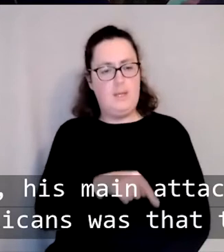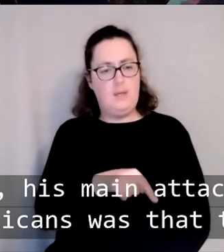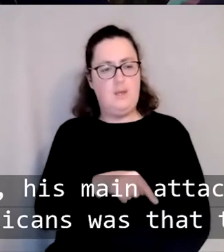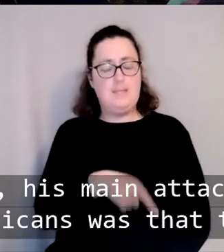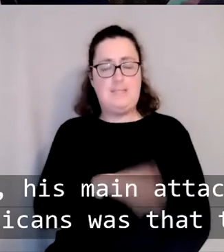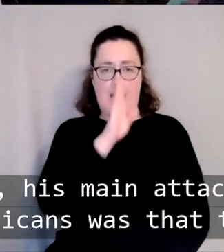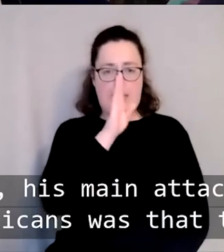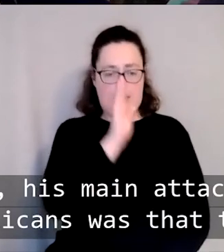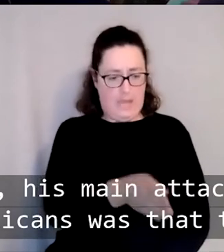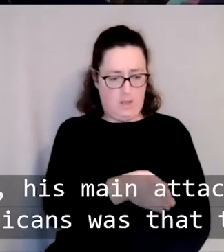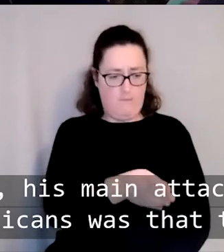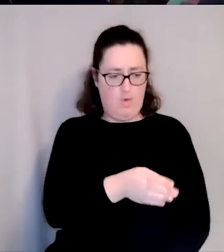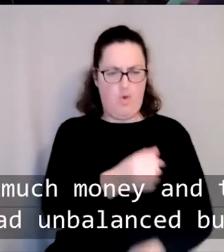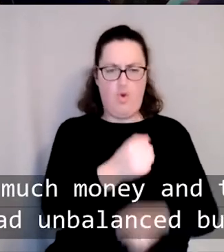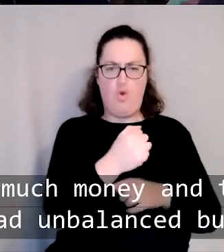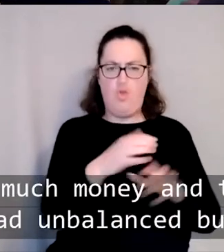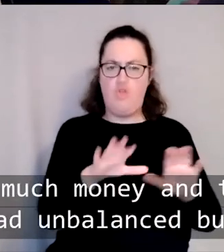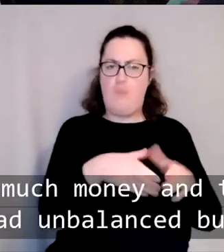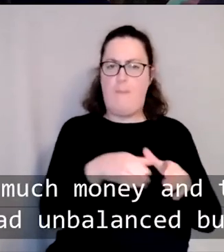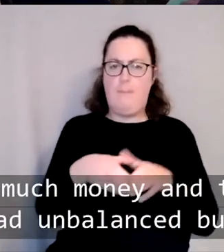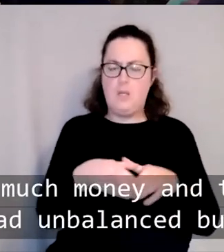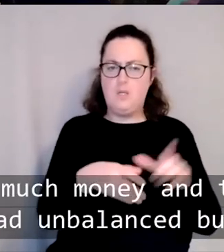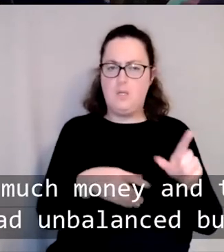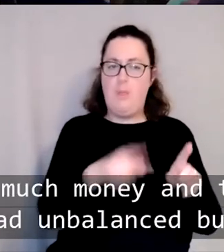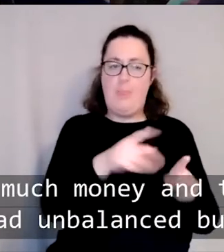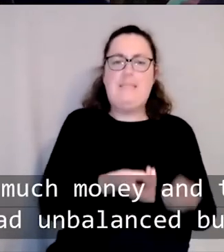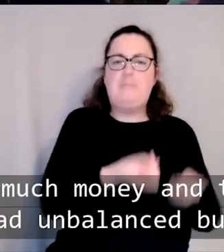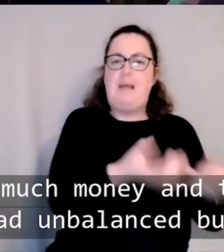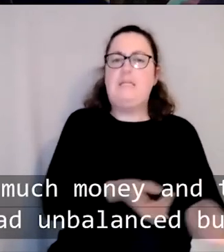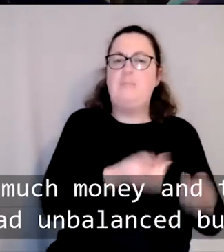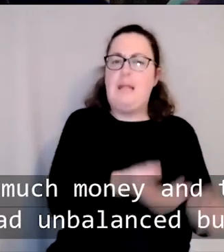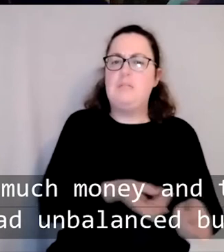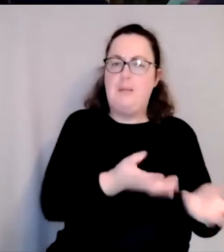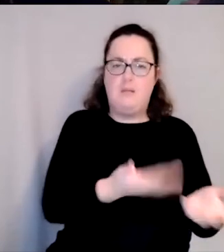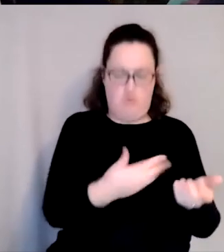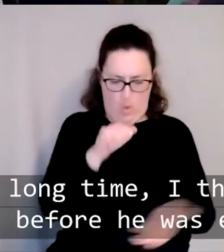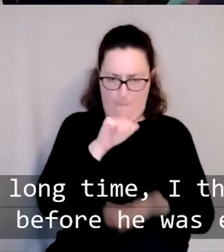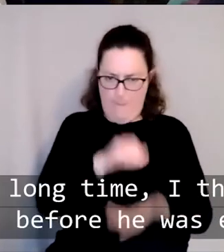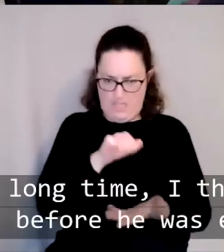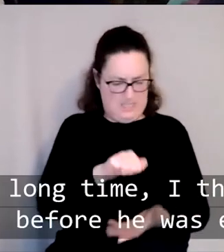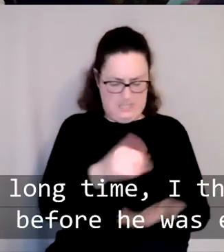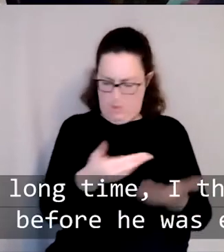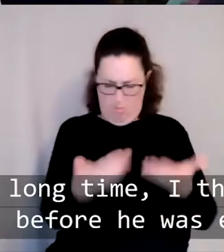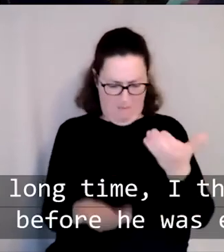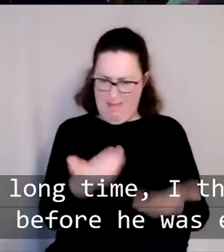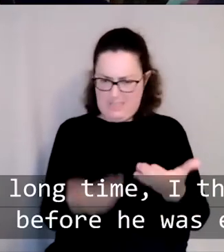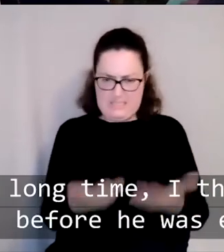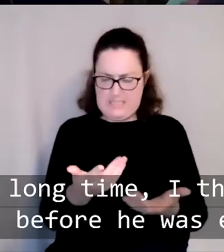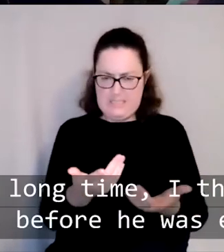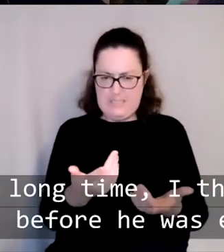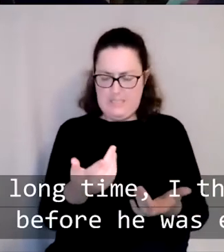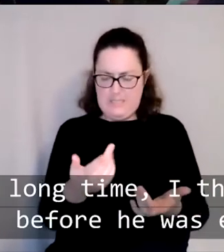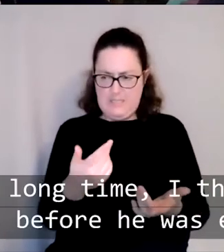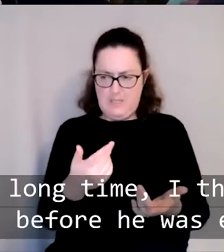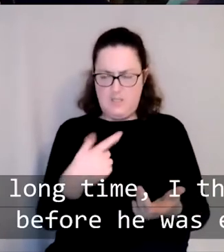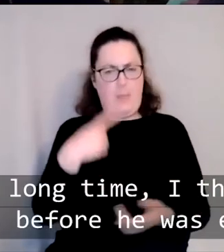main attack line on the Republicans was that they spent too much money and that they had unbalanced budgets. And it took a long time, I